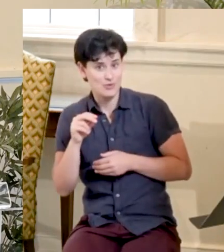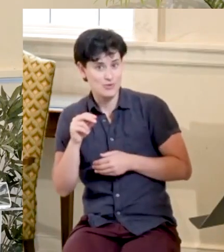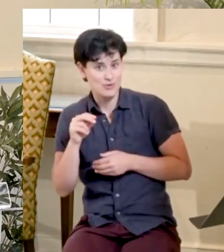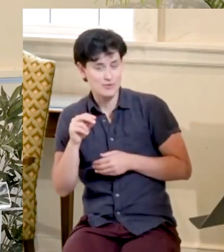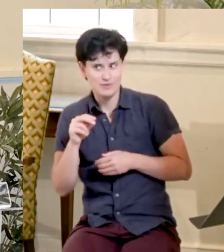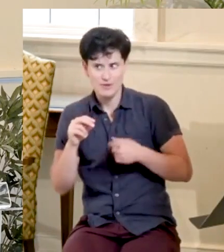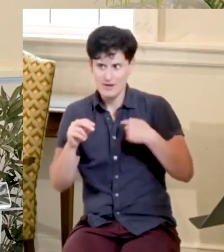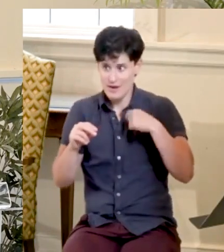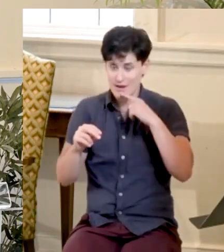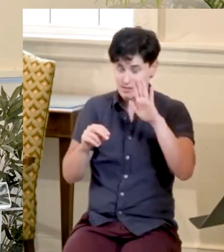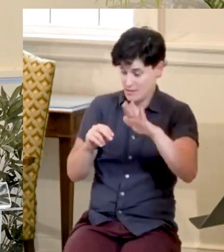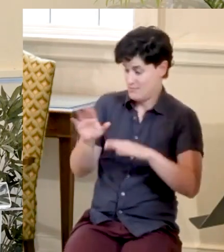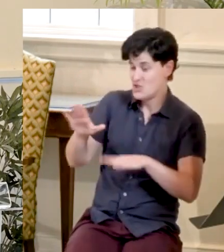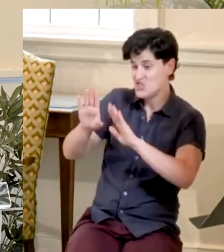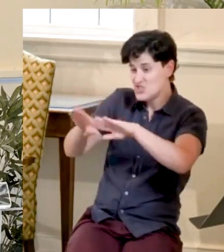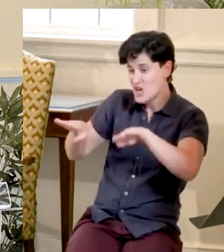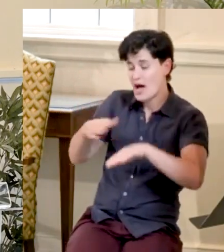I said, child, please.